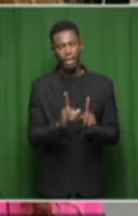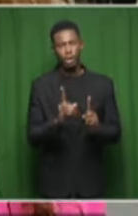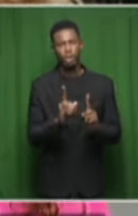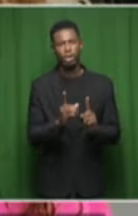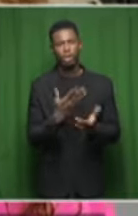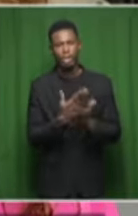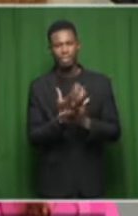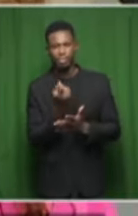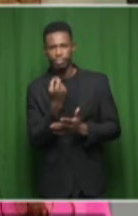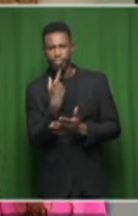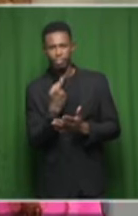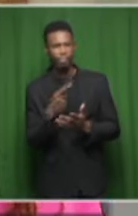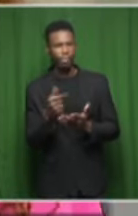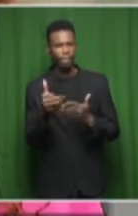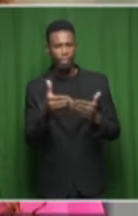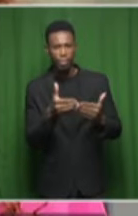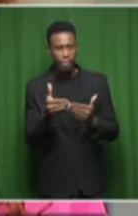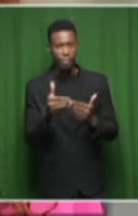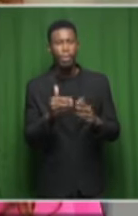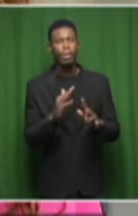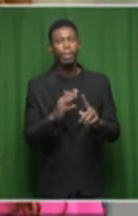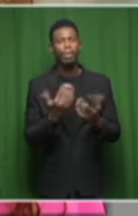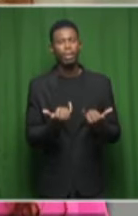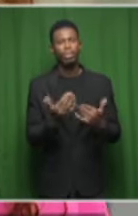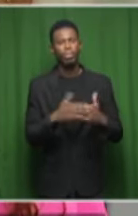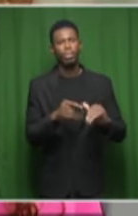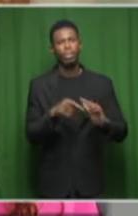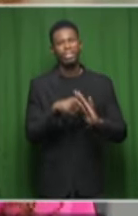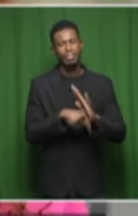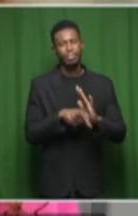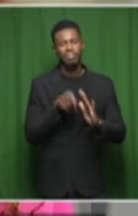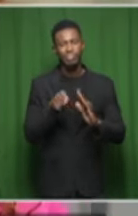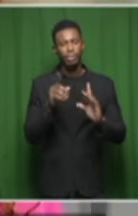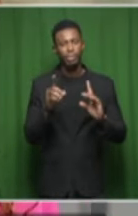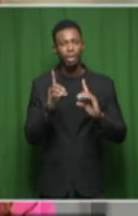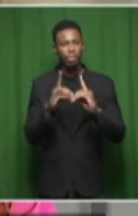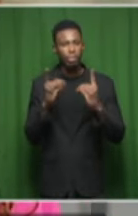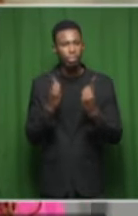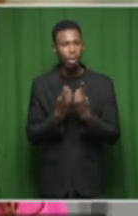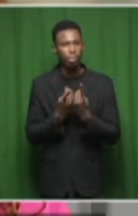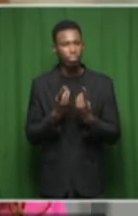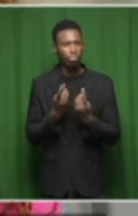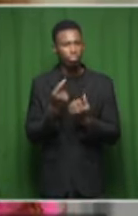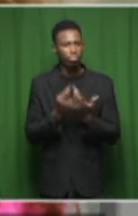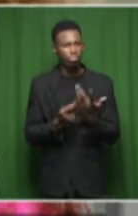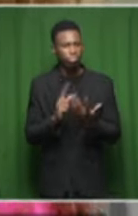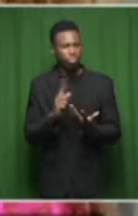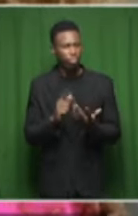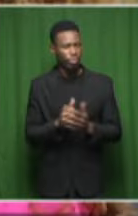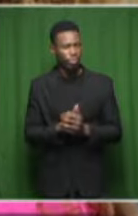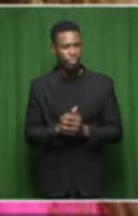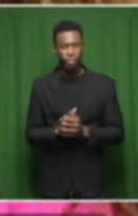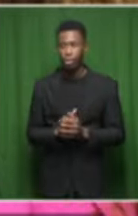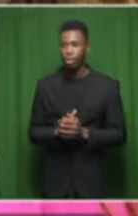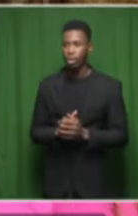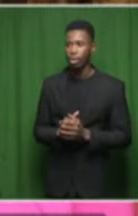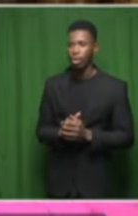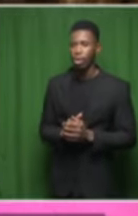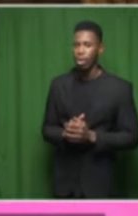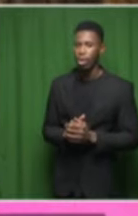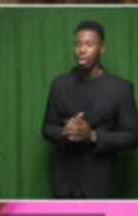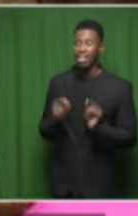just go in depth, what kind of departments will this hospital be offering? And if you could talk about that treatment. Yeah, so as